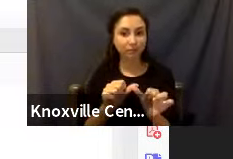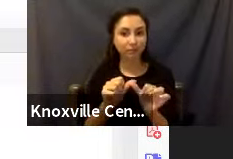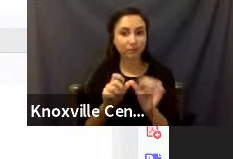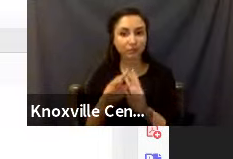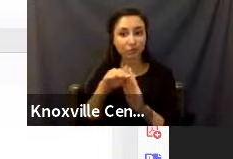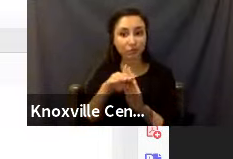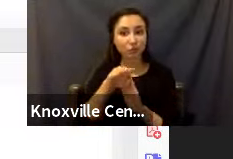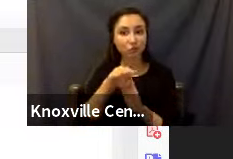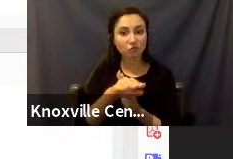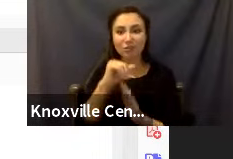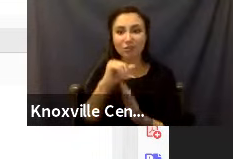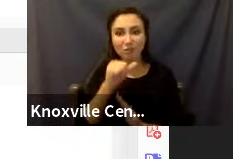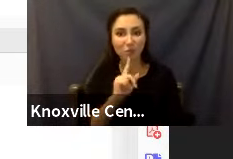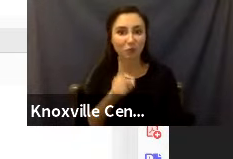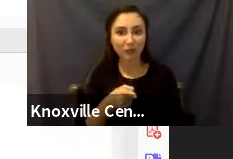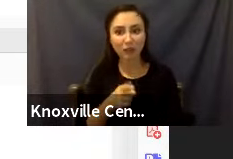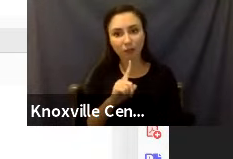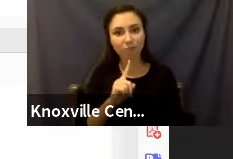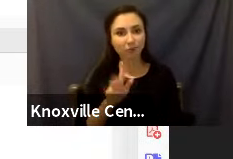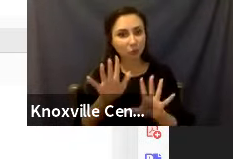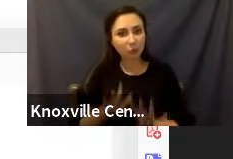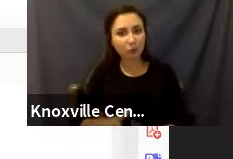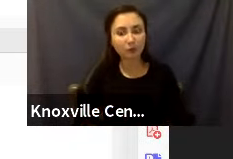real. Next slide, please.